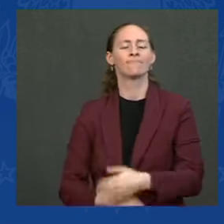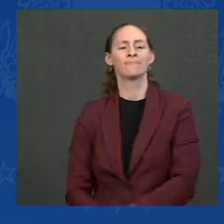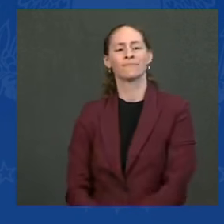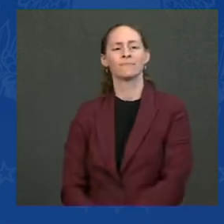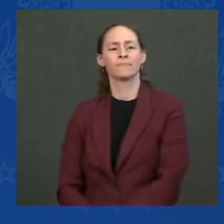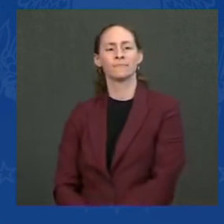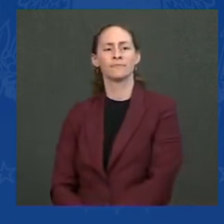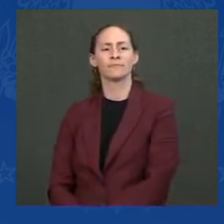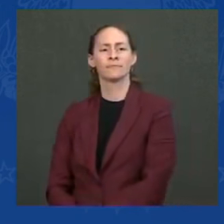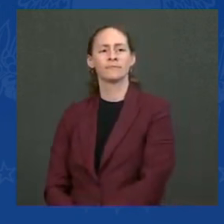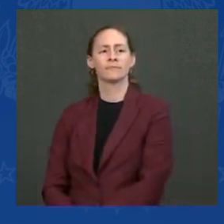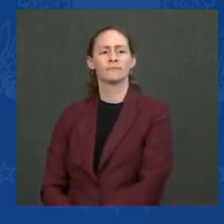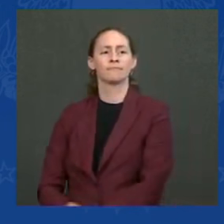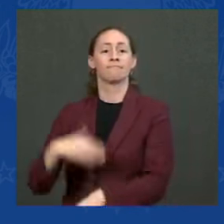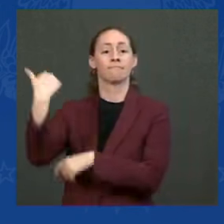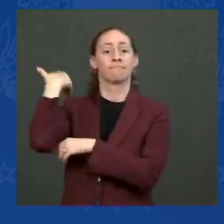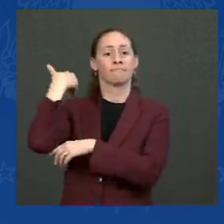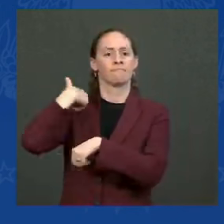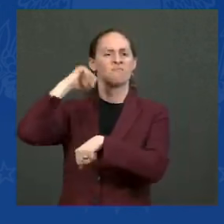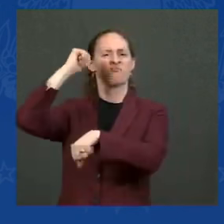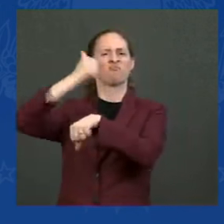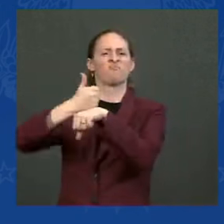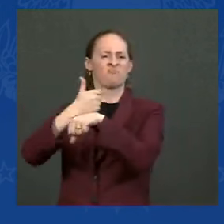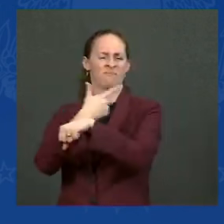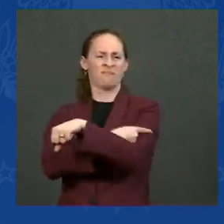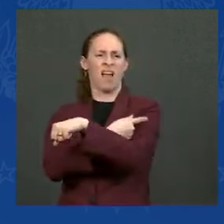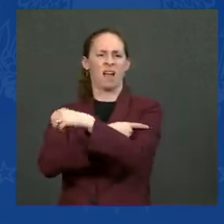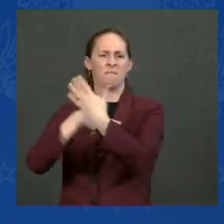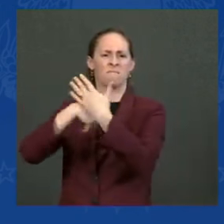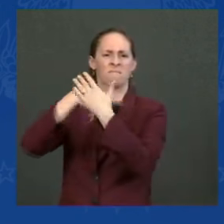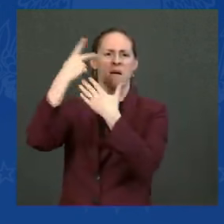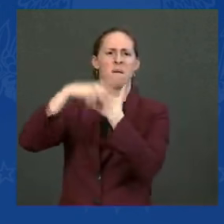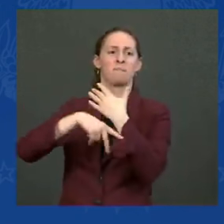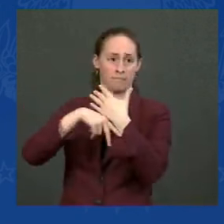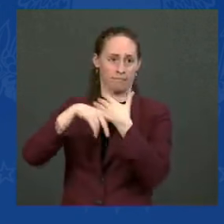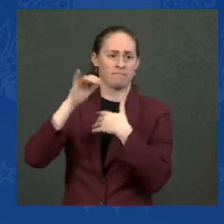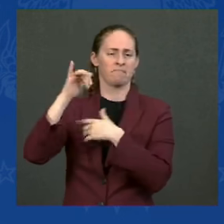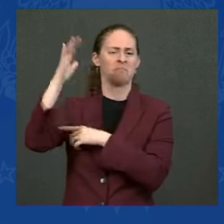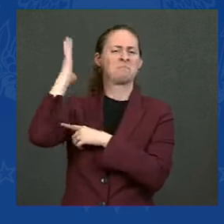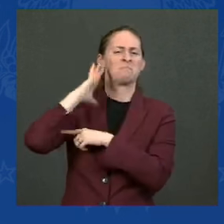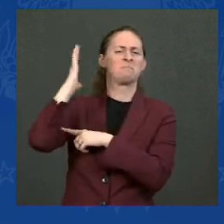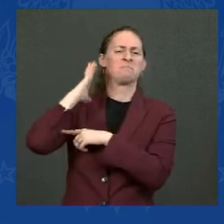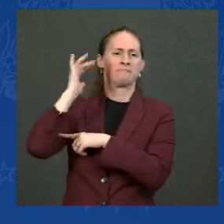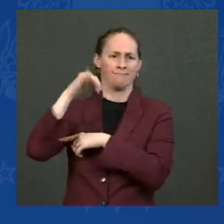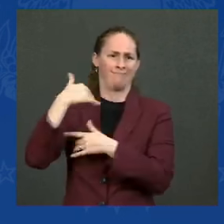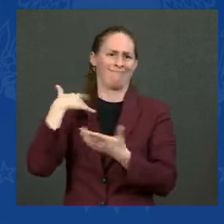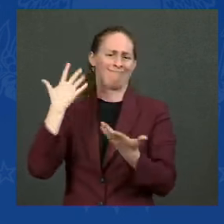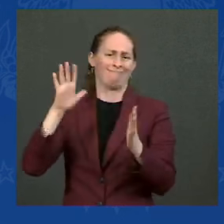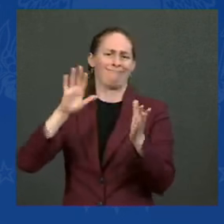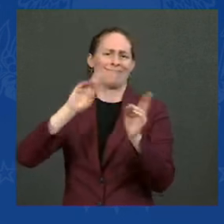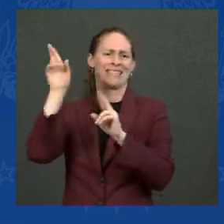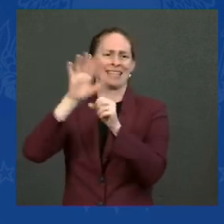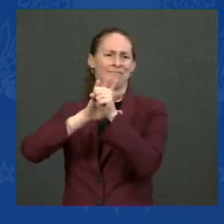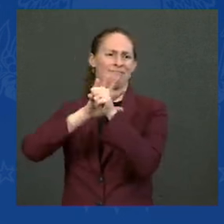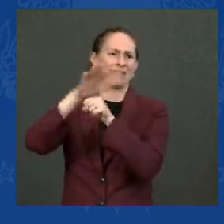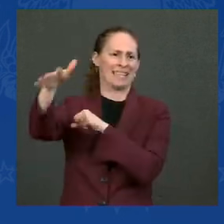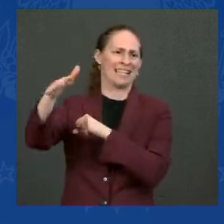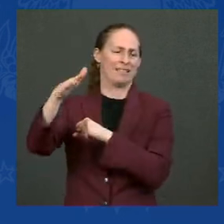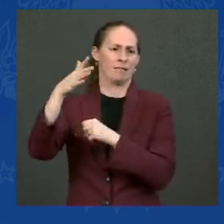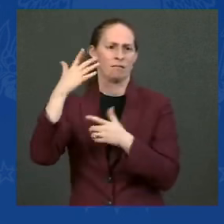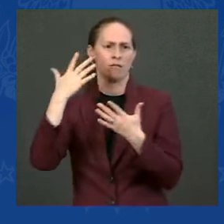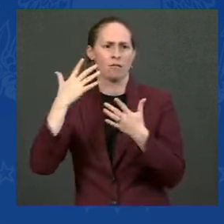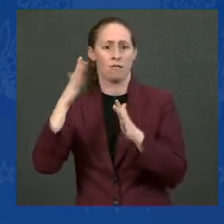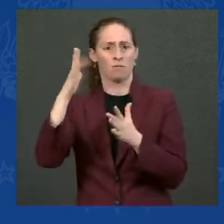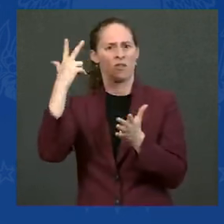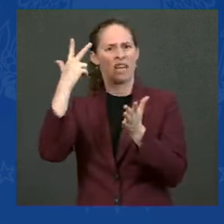vaccination program, and we got all that vaccine enough for everyone, we're vaccinating 3 million people a day. We're getting very